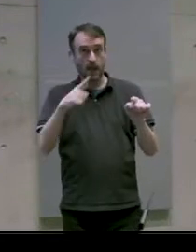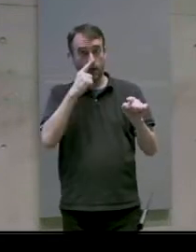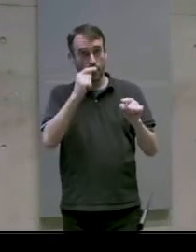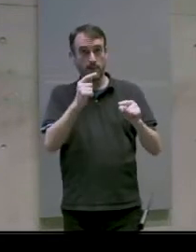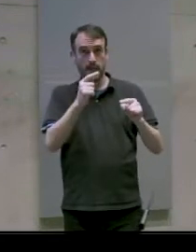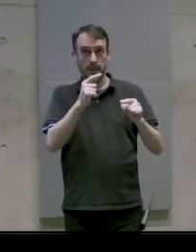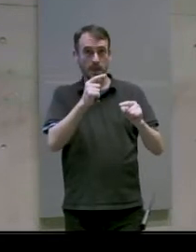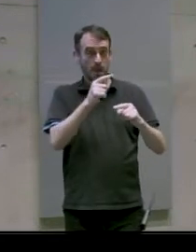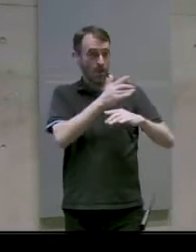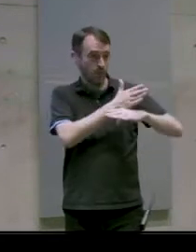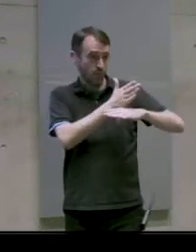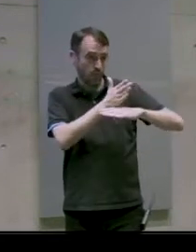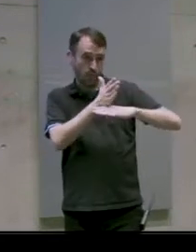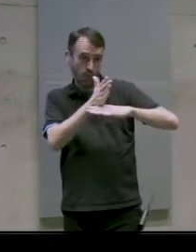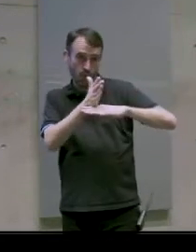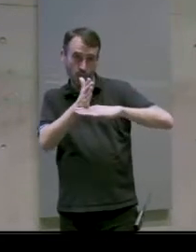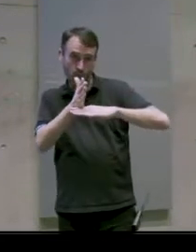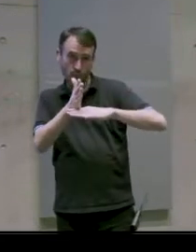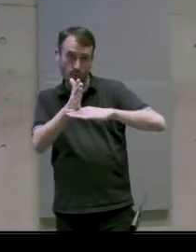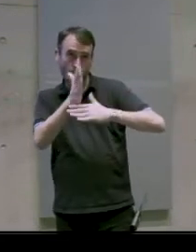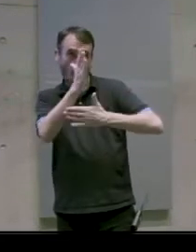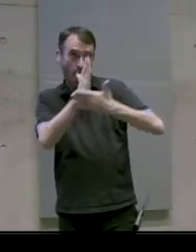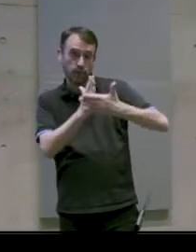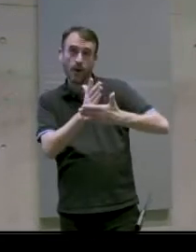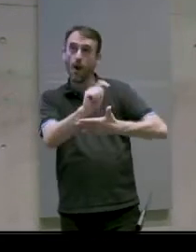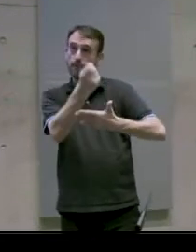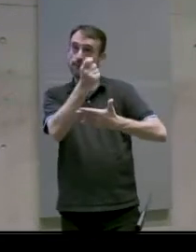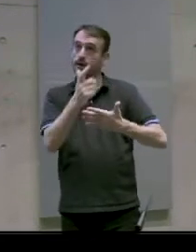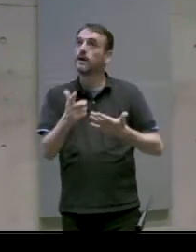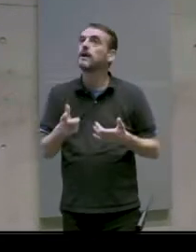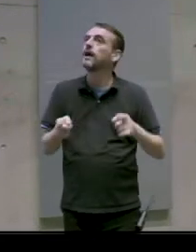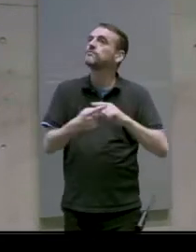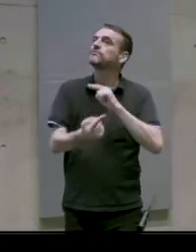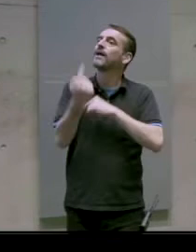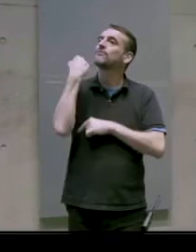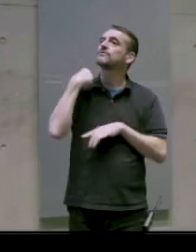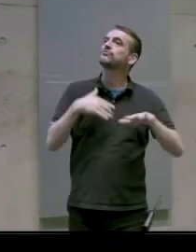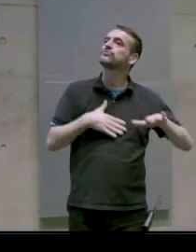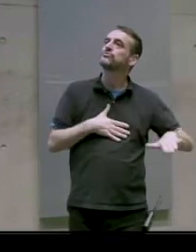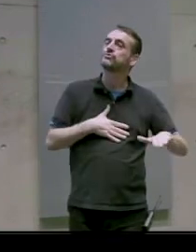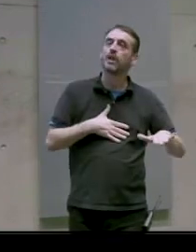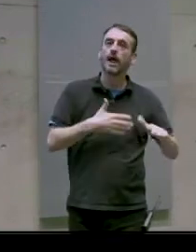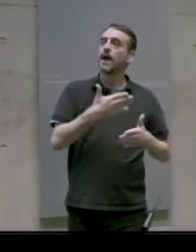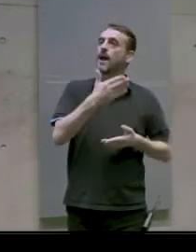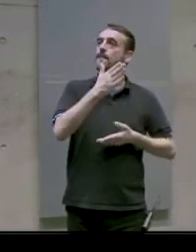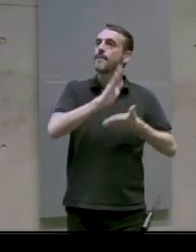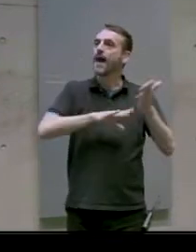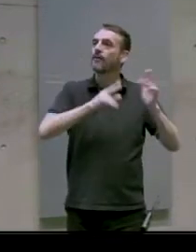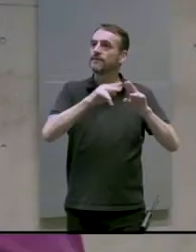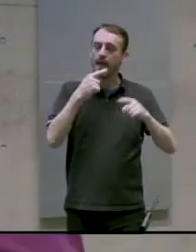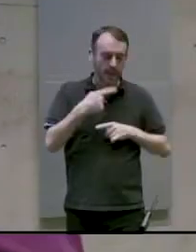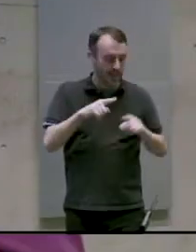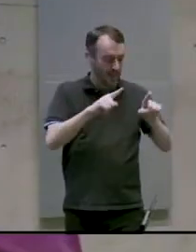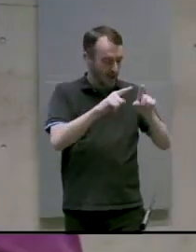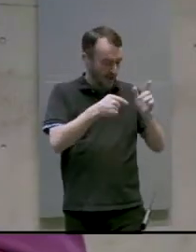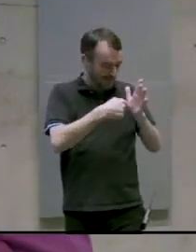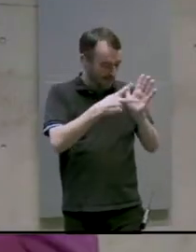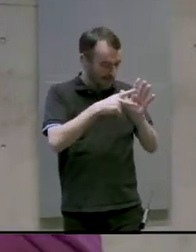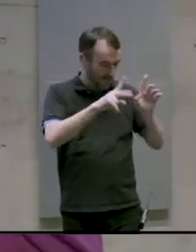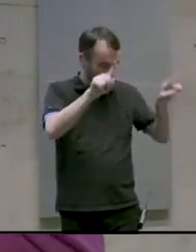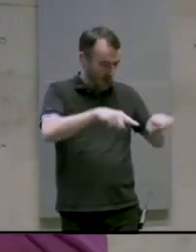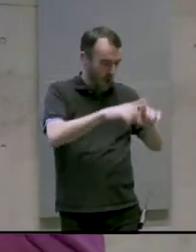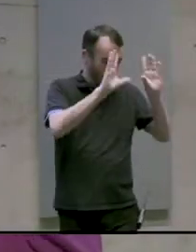when you were kids, your parents come in and go, you're not watching that, turn it off, you'll never see it again because it was live TV. It's just a doomer. It's like, oh,